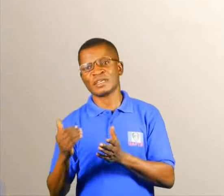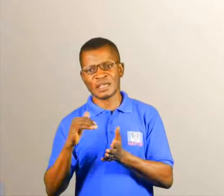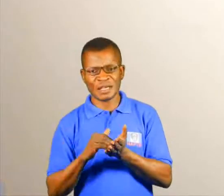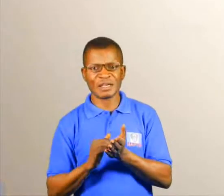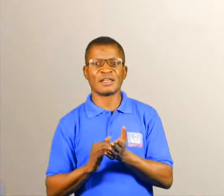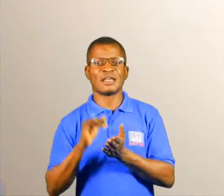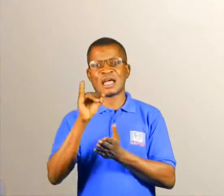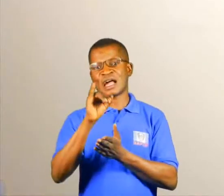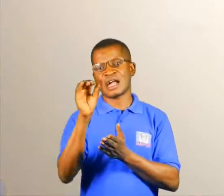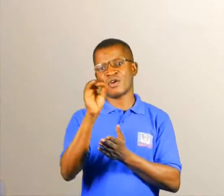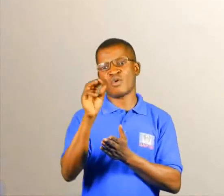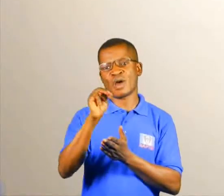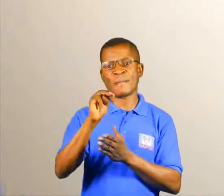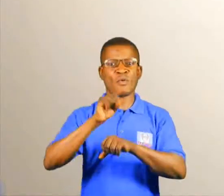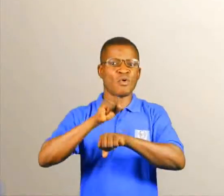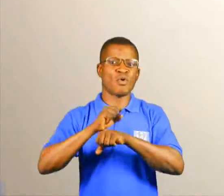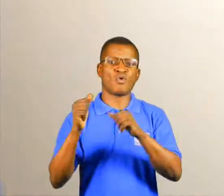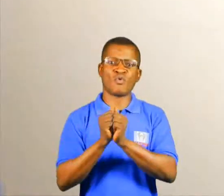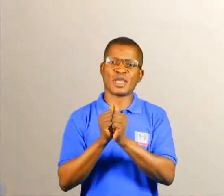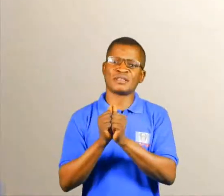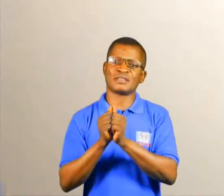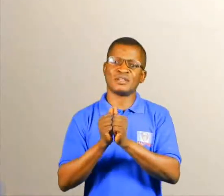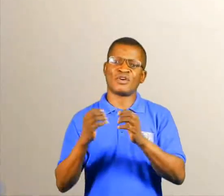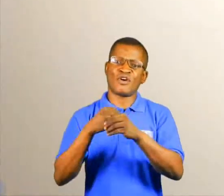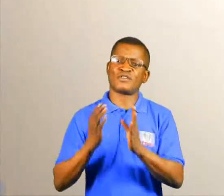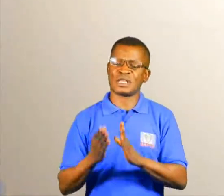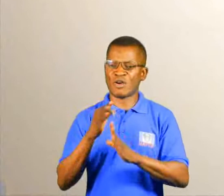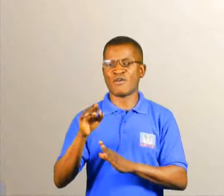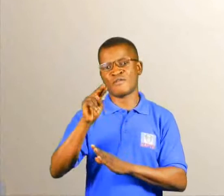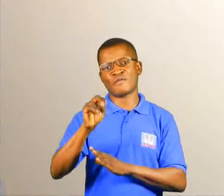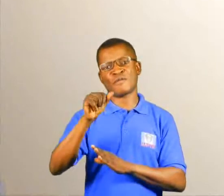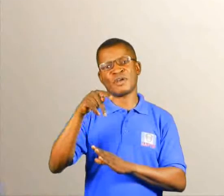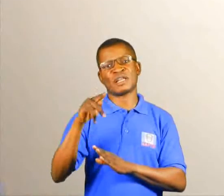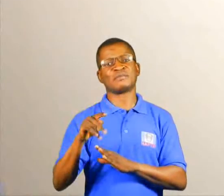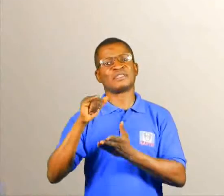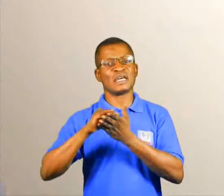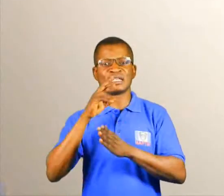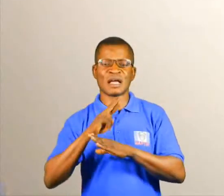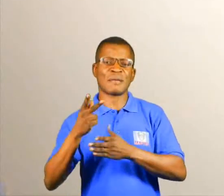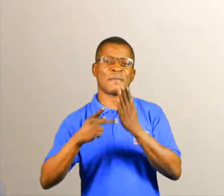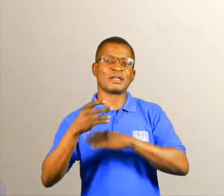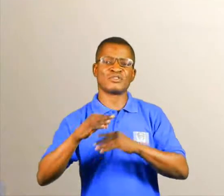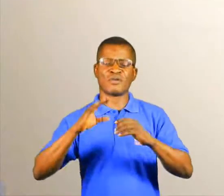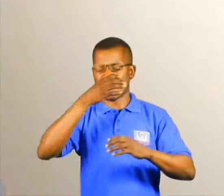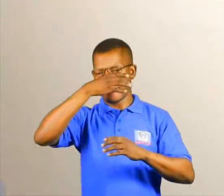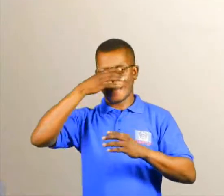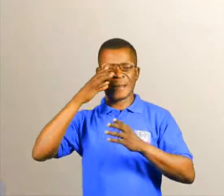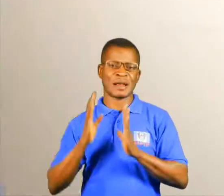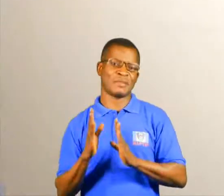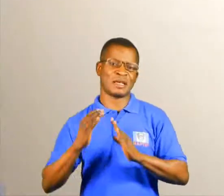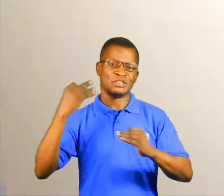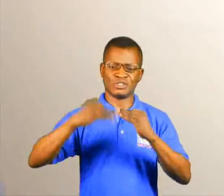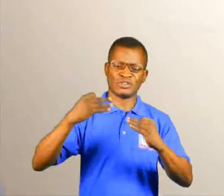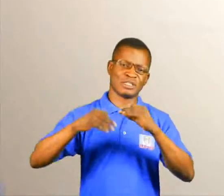IOM also has worked with the operatives of NAPTIP that are working that are part of the